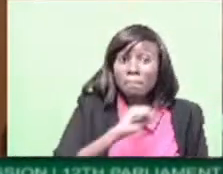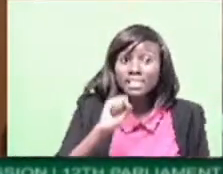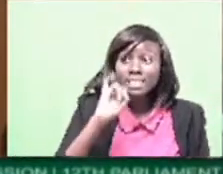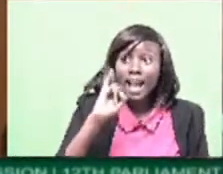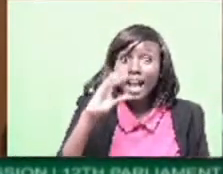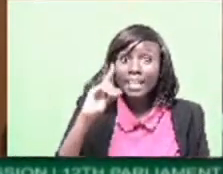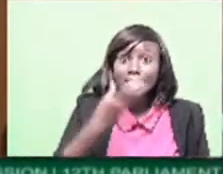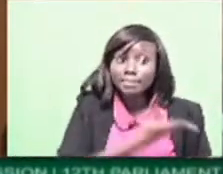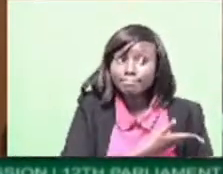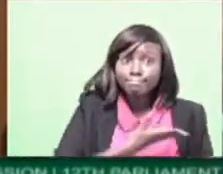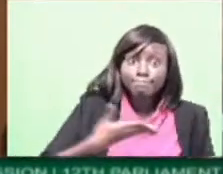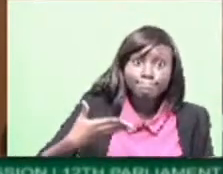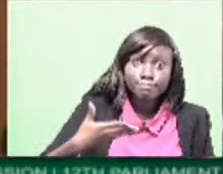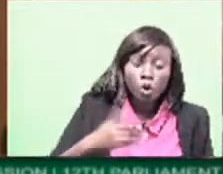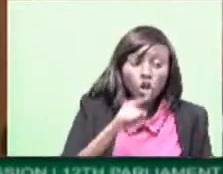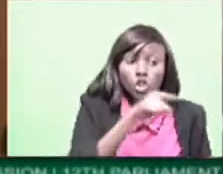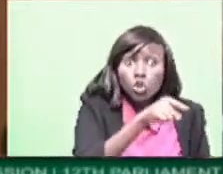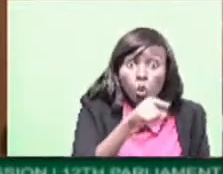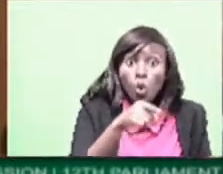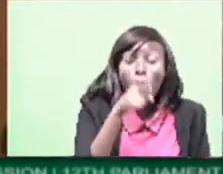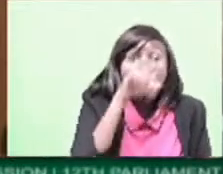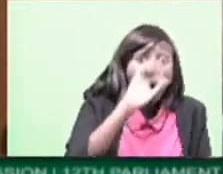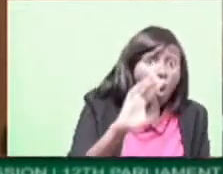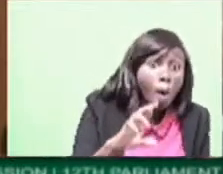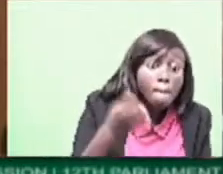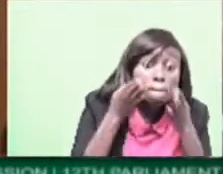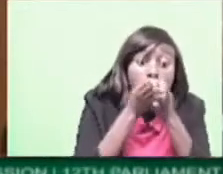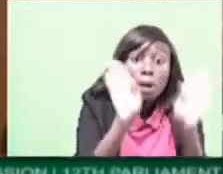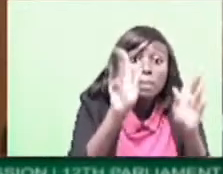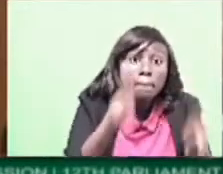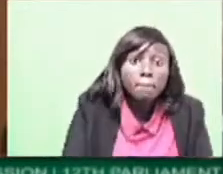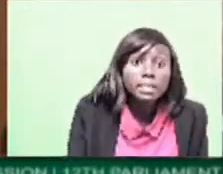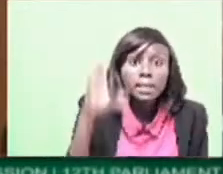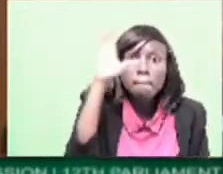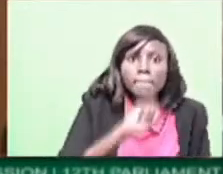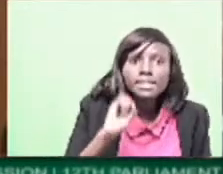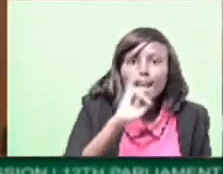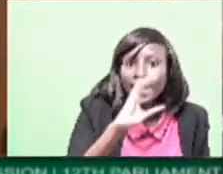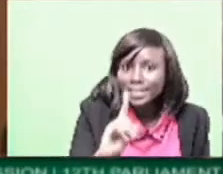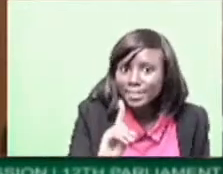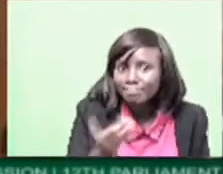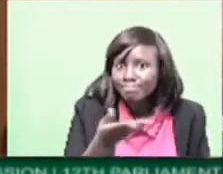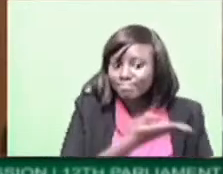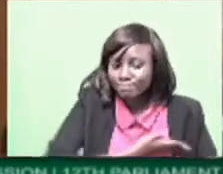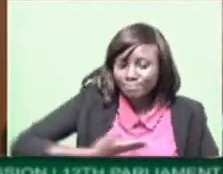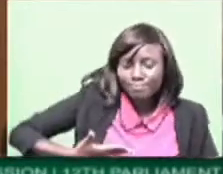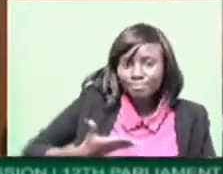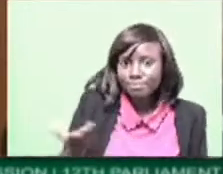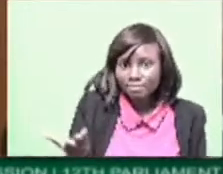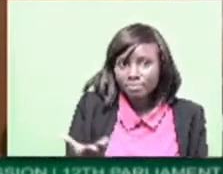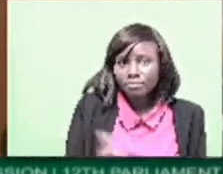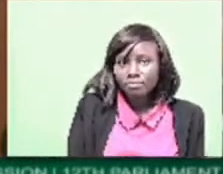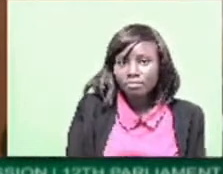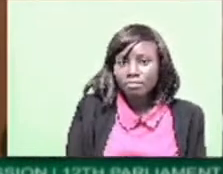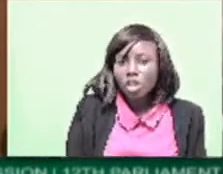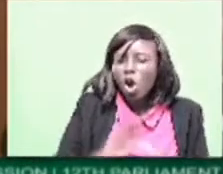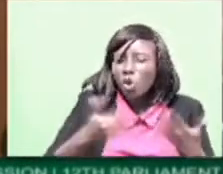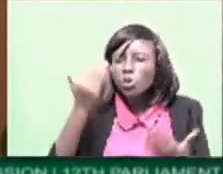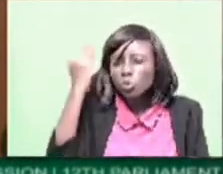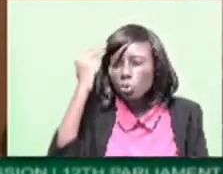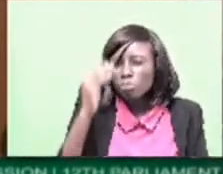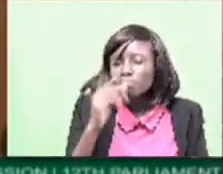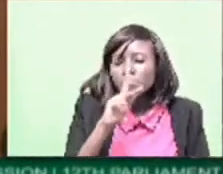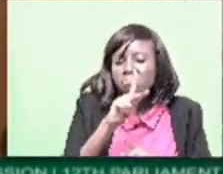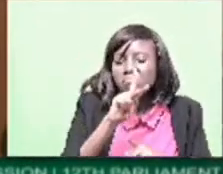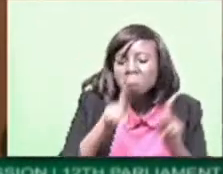and verify your ID and so on, but that in itself is some administrative overhead. So perhaps if a little explanation